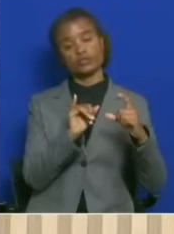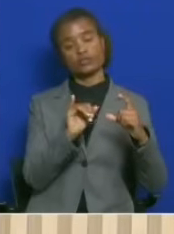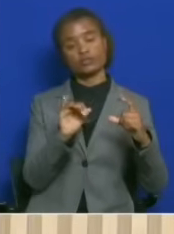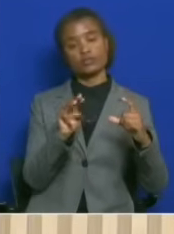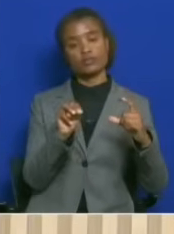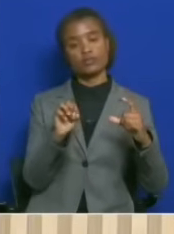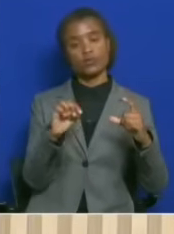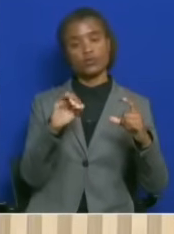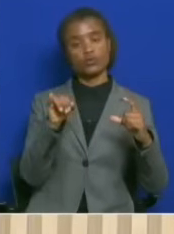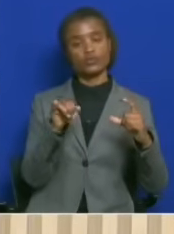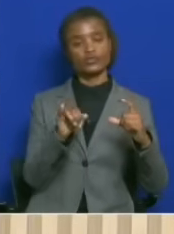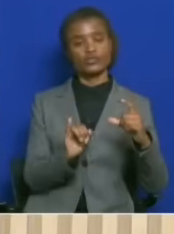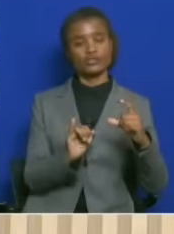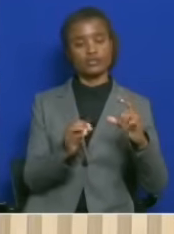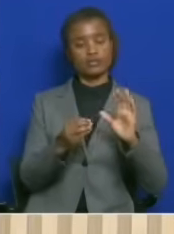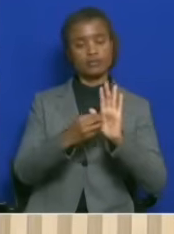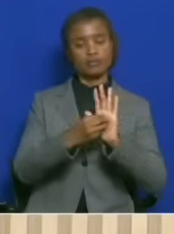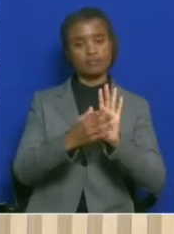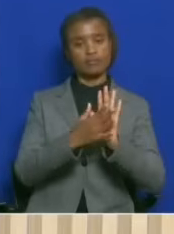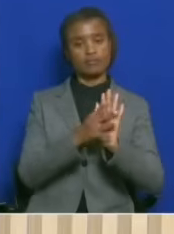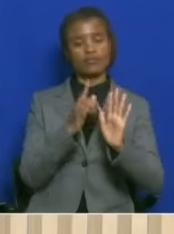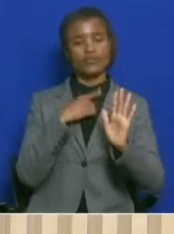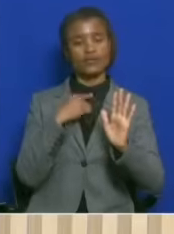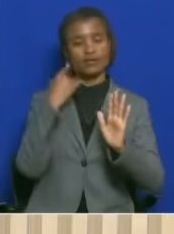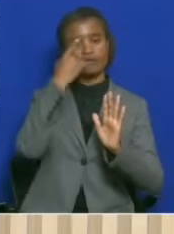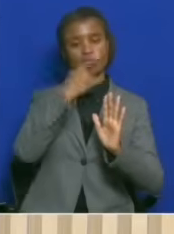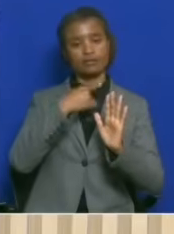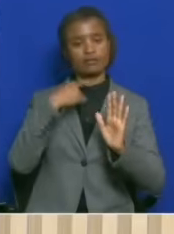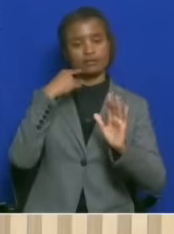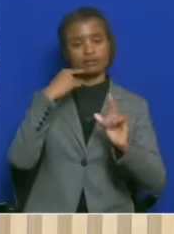this face with the sunglasses.